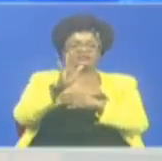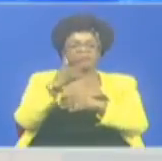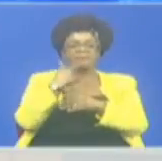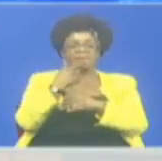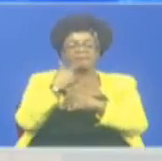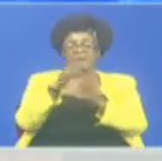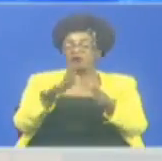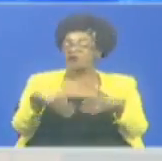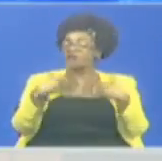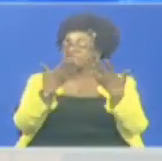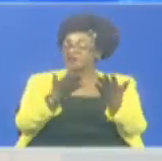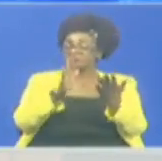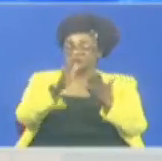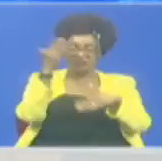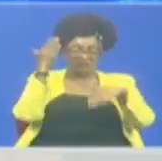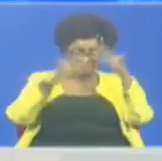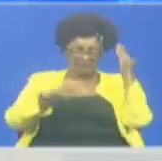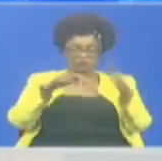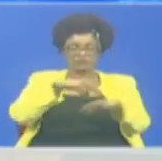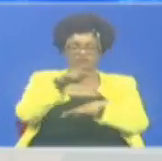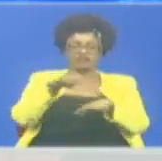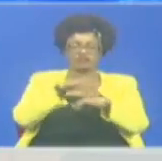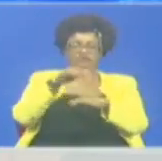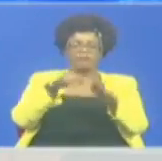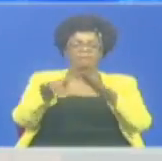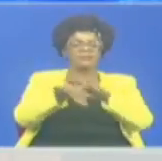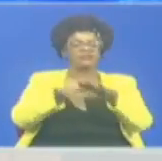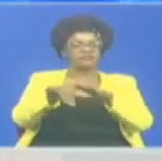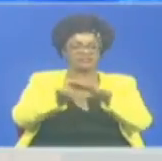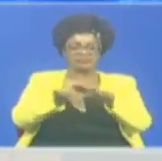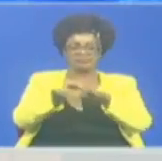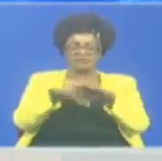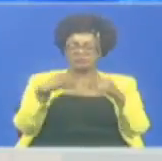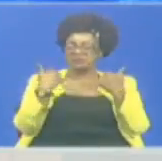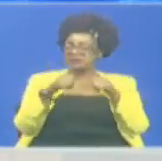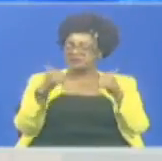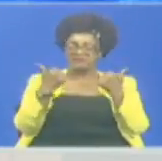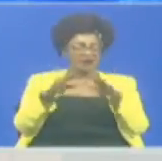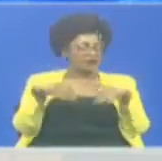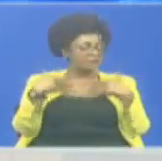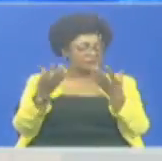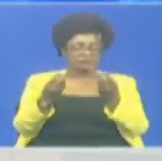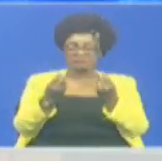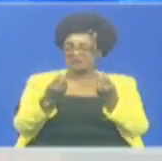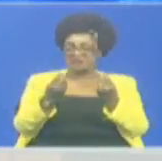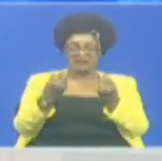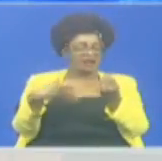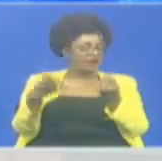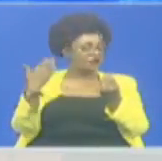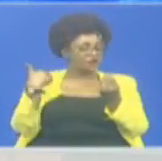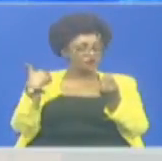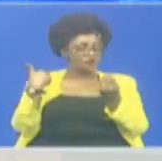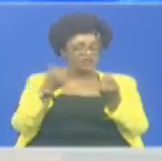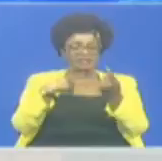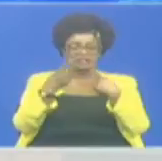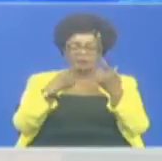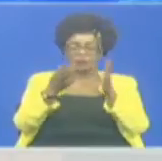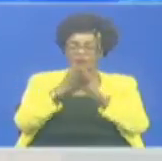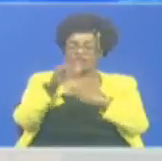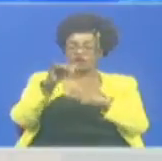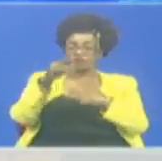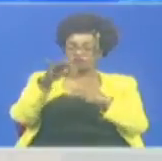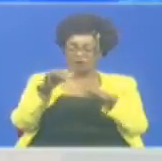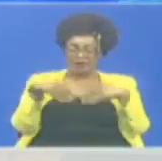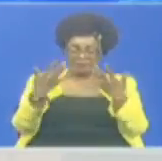his career to the nation out of patriotism, and it was never about money back then. Motego spoke to Joshua Macquarie about his